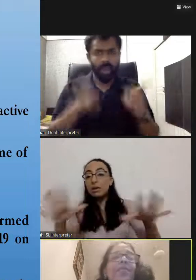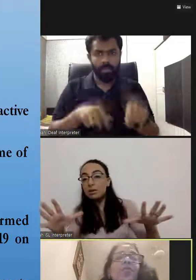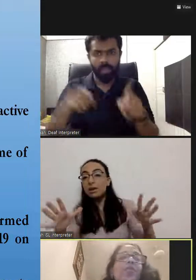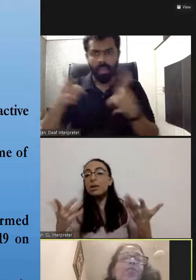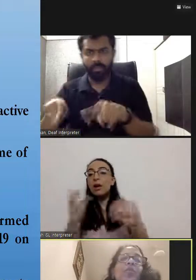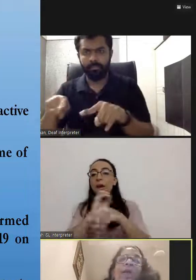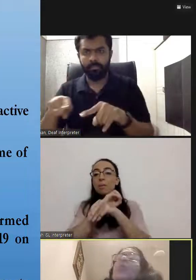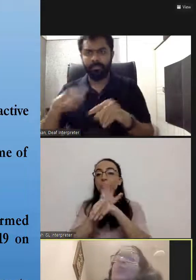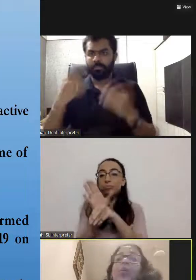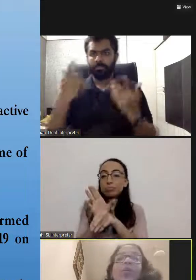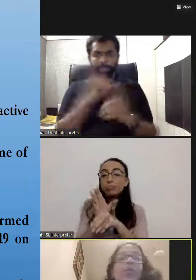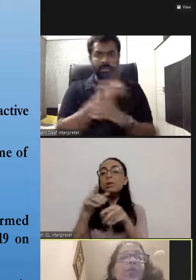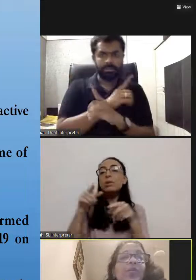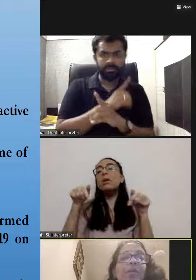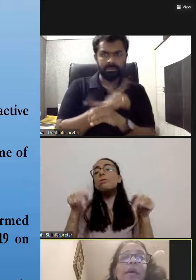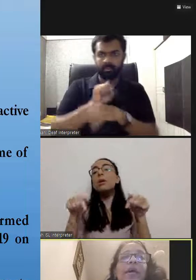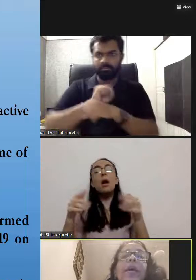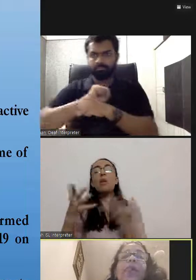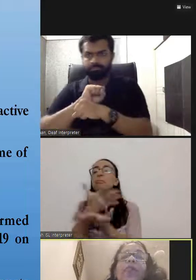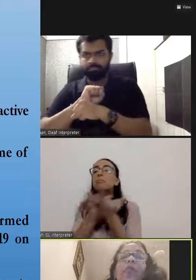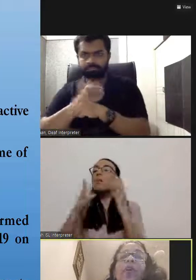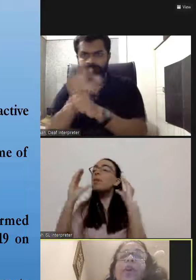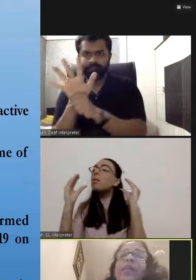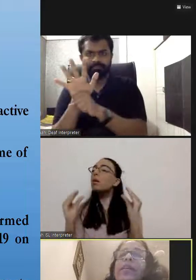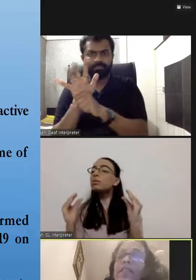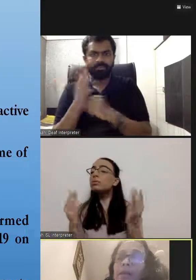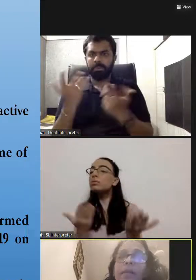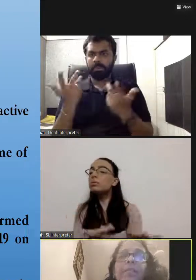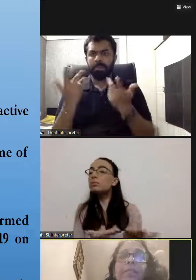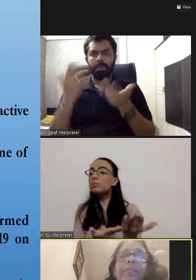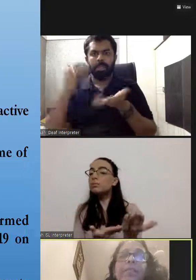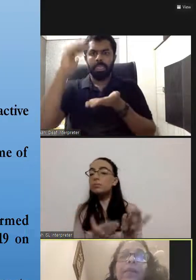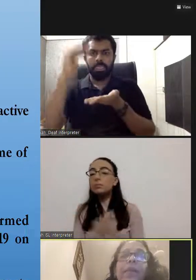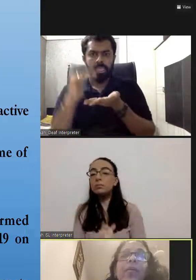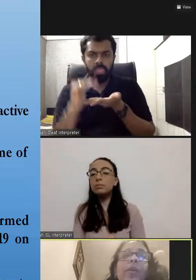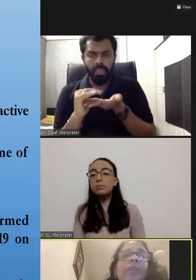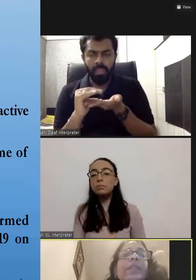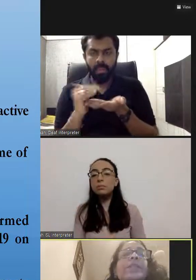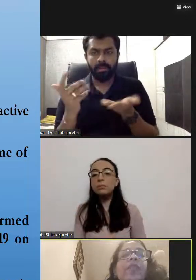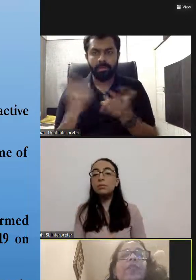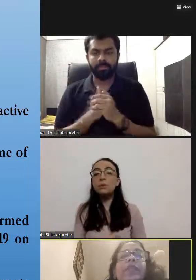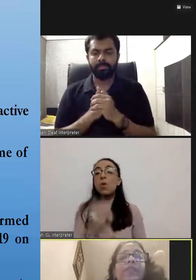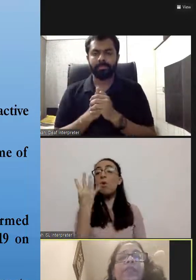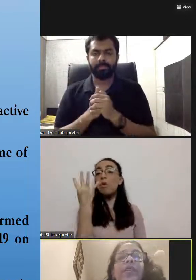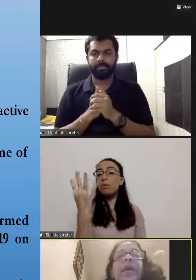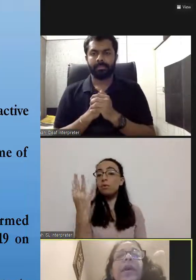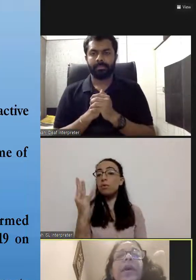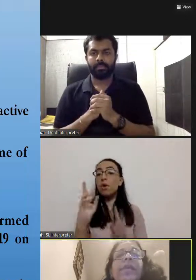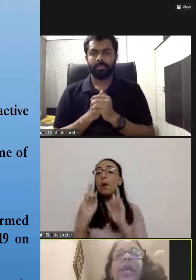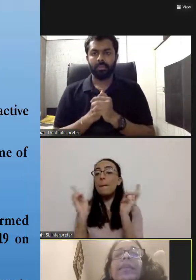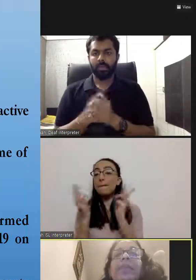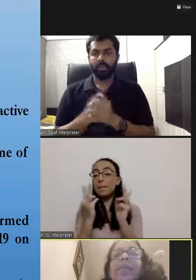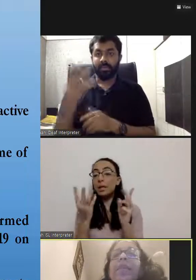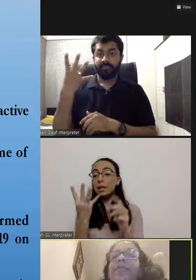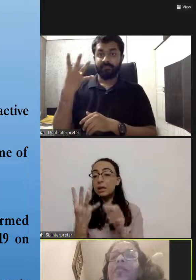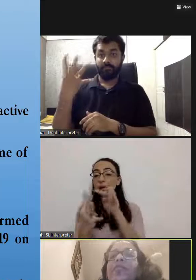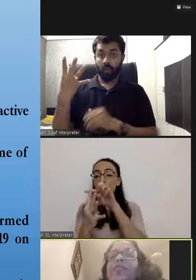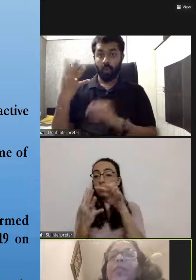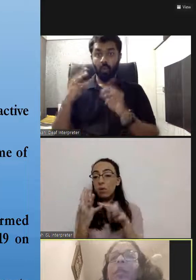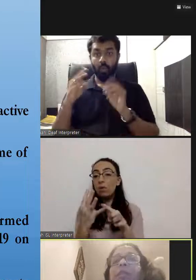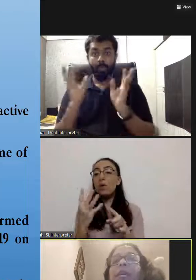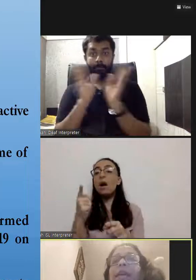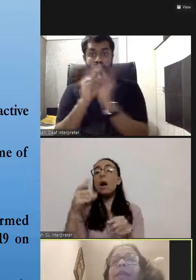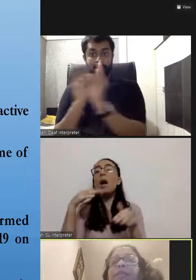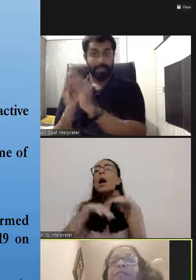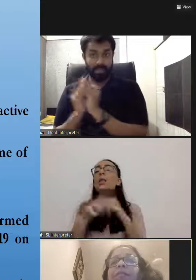less discourse on that or no discourse on that. 4 other roundtables of the 33 make some reference